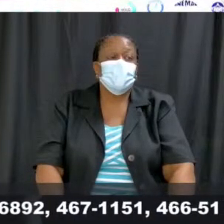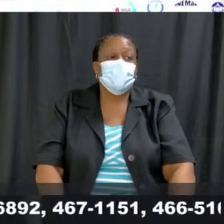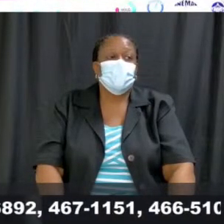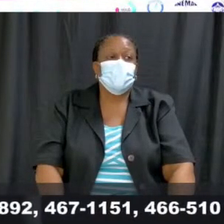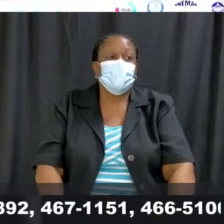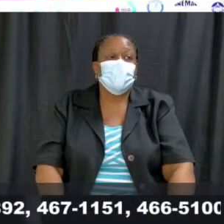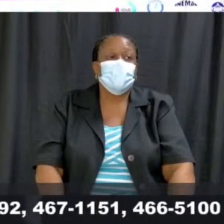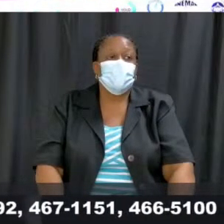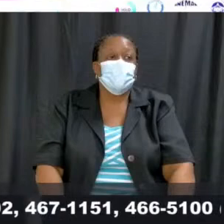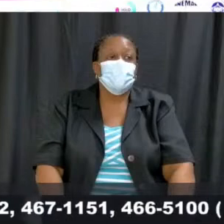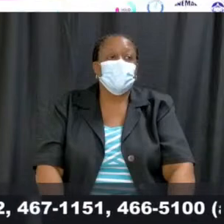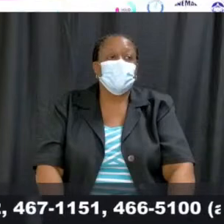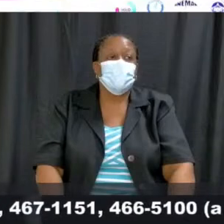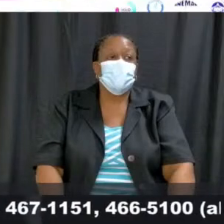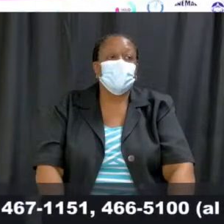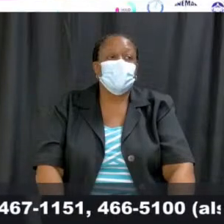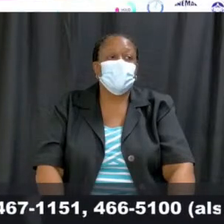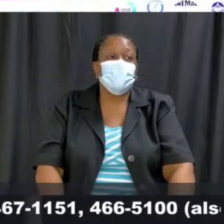been